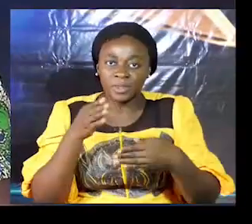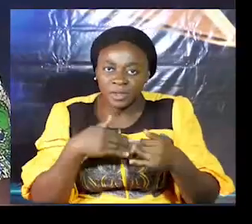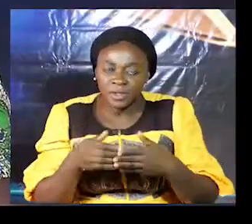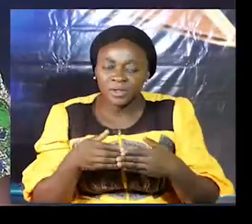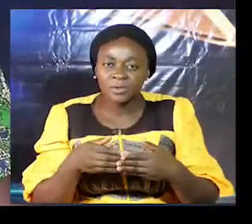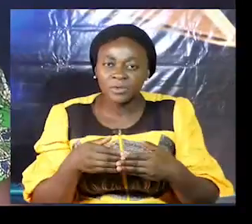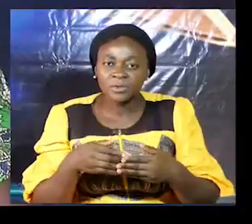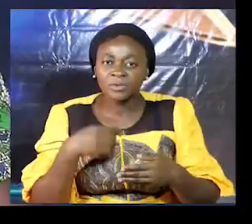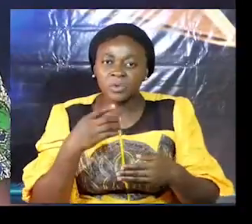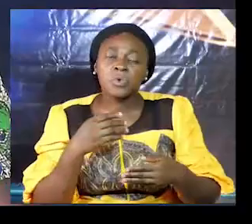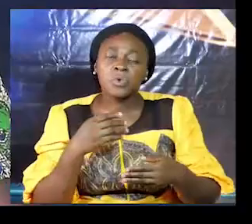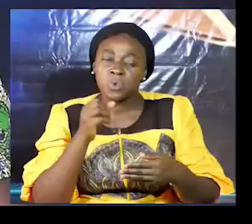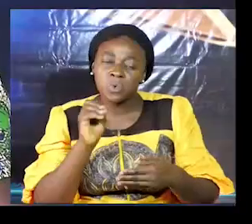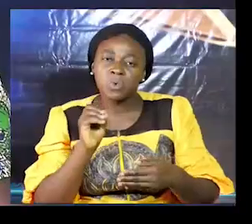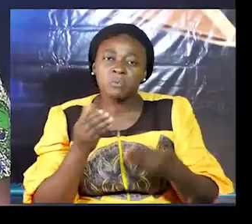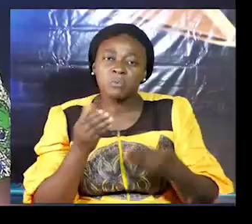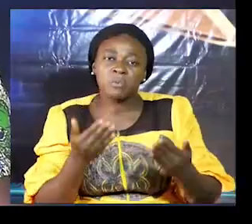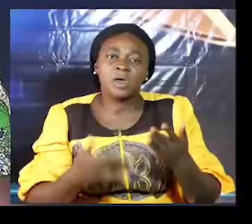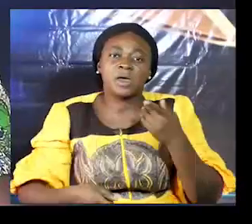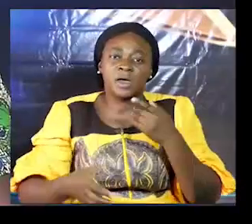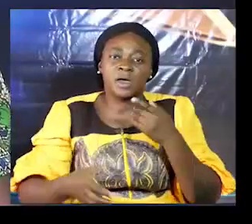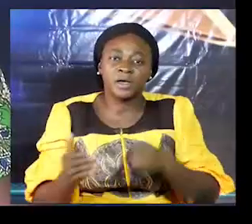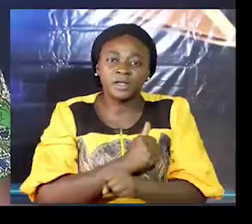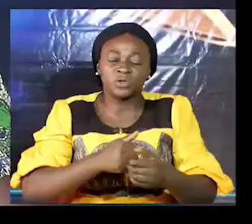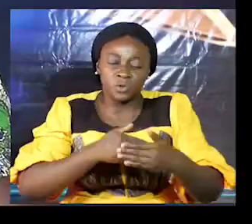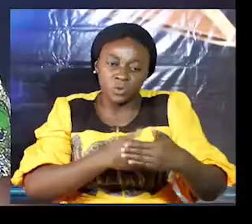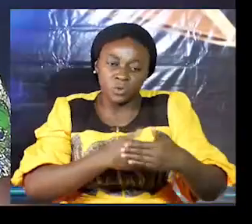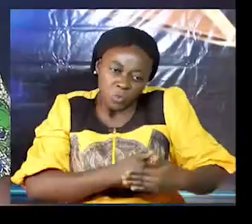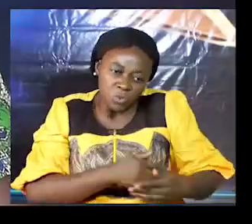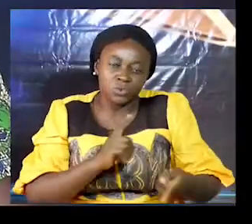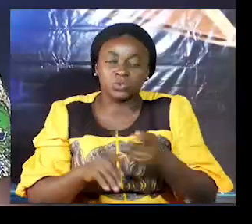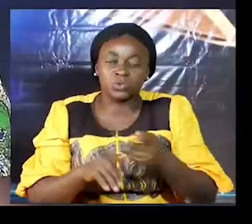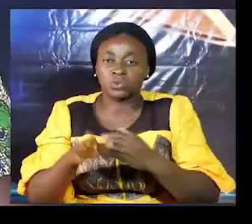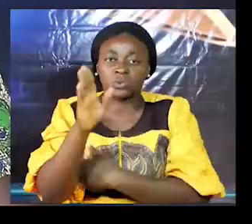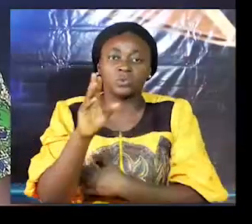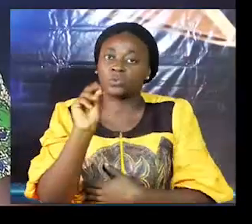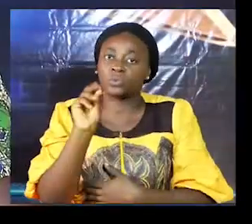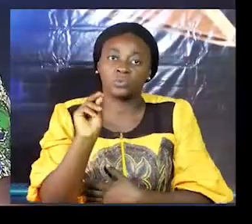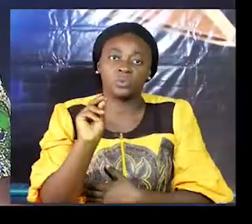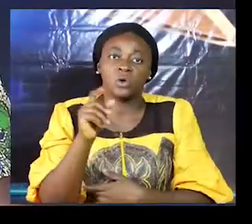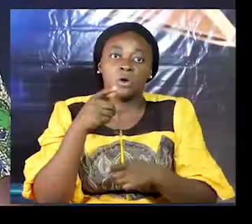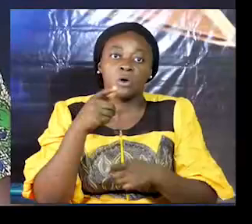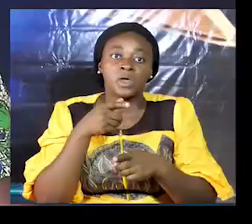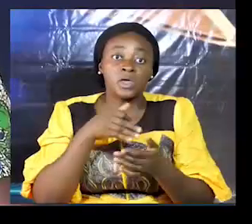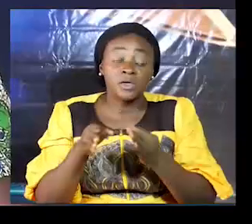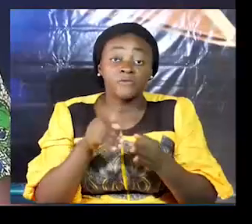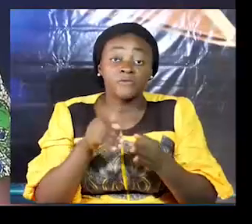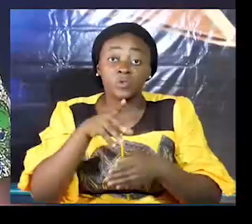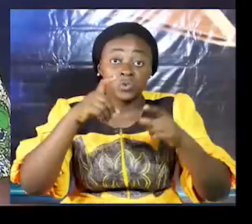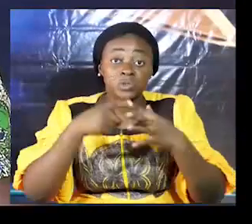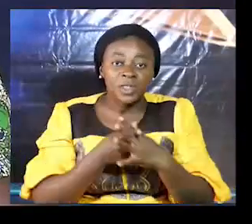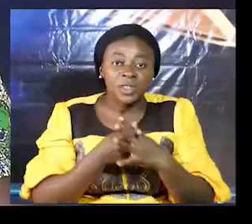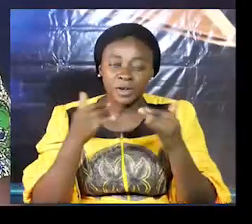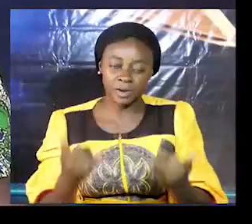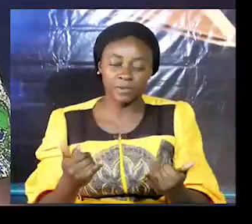error. The earlier you start living right, having a relationship with God, that's how it will be so easy to step into